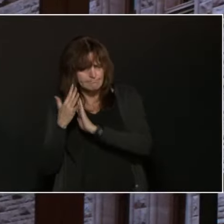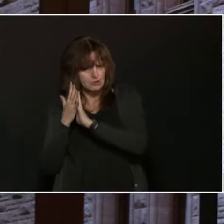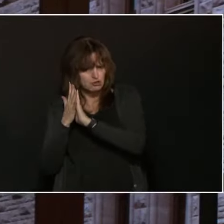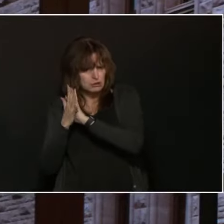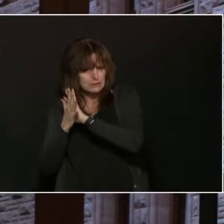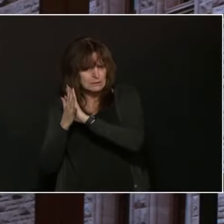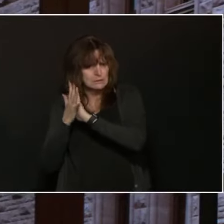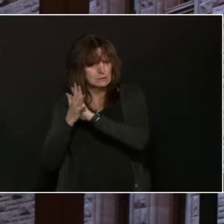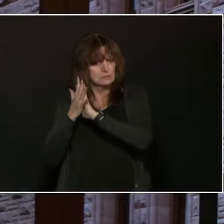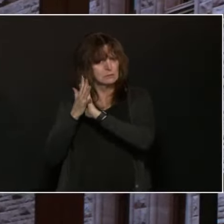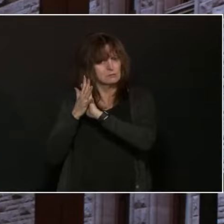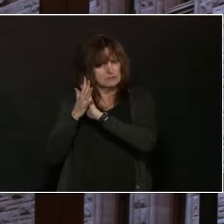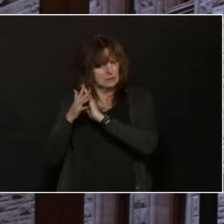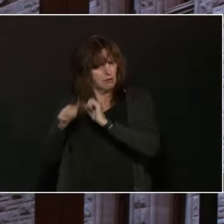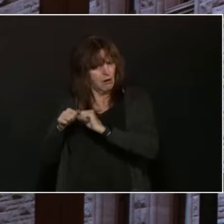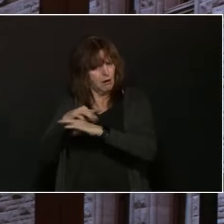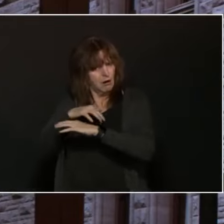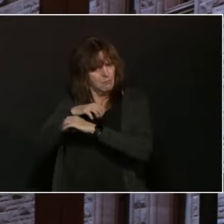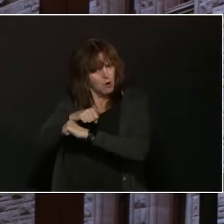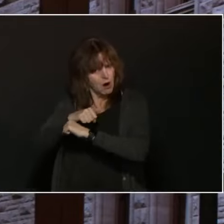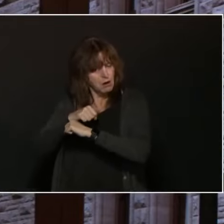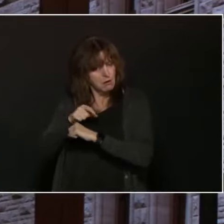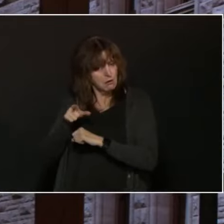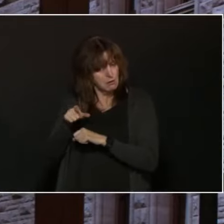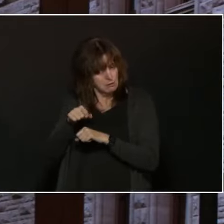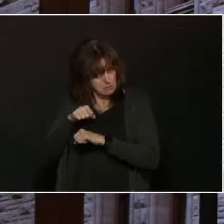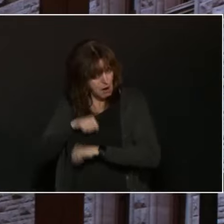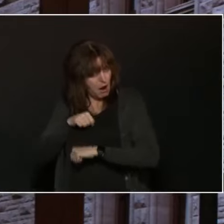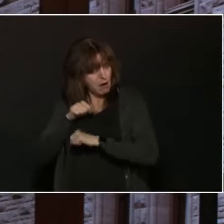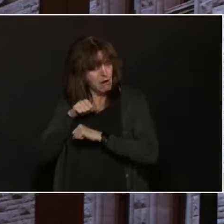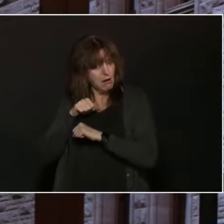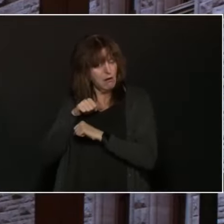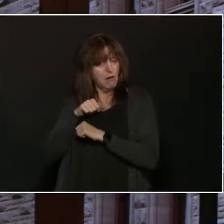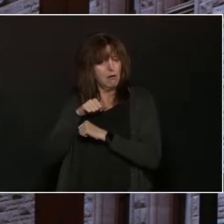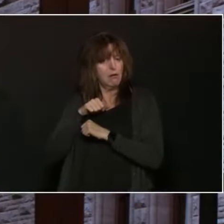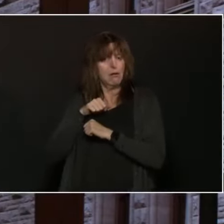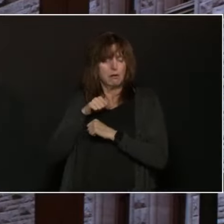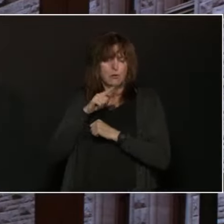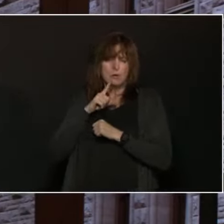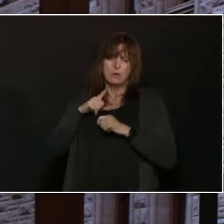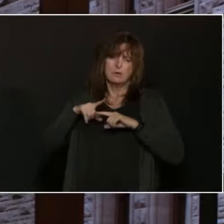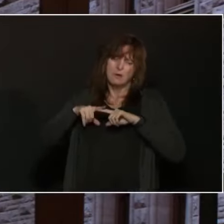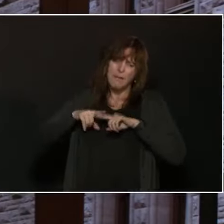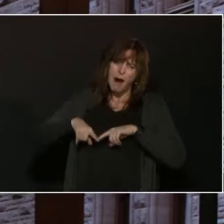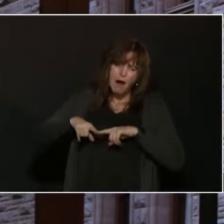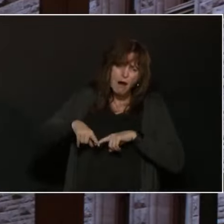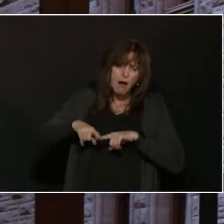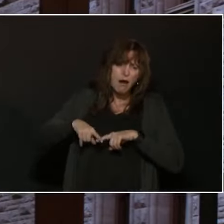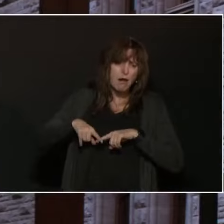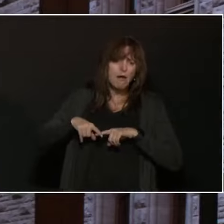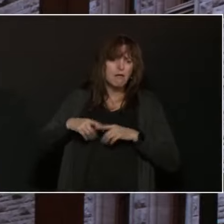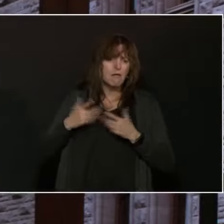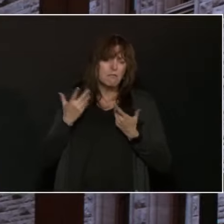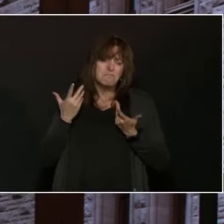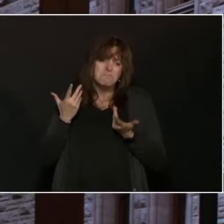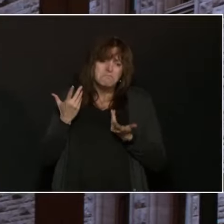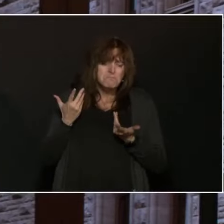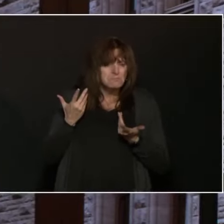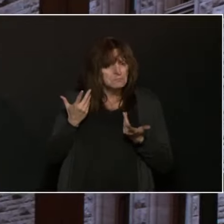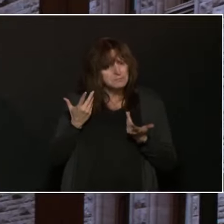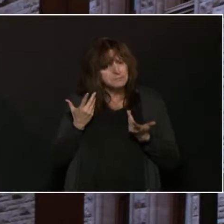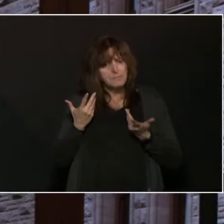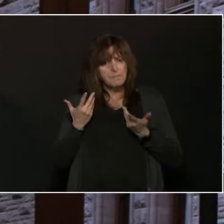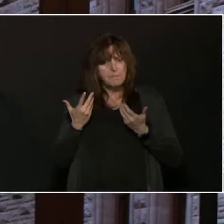presentation will just be as secure as it should be. In that, if we have 15 to 18% and the students are coming in, part